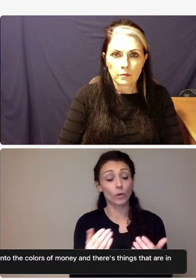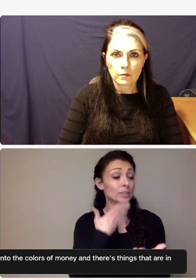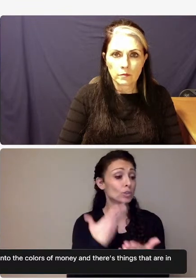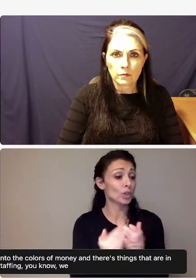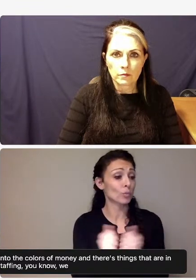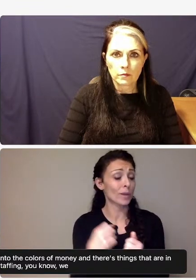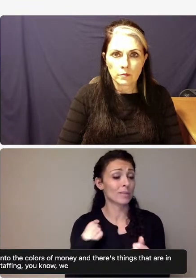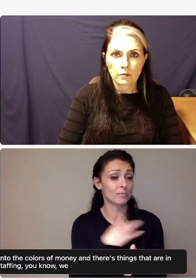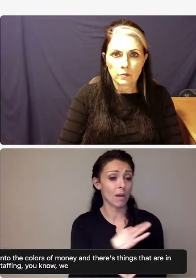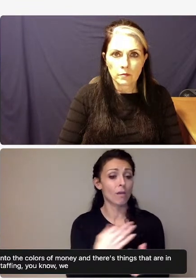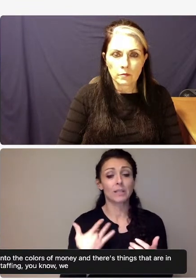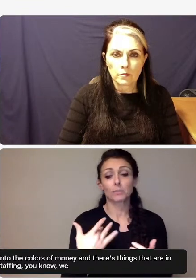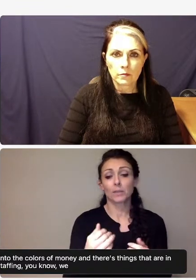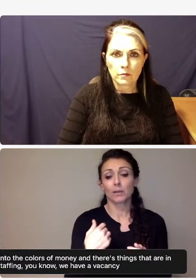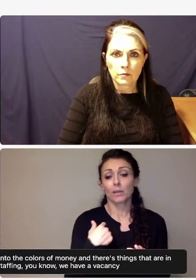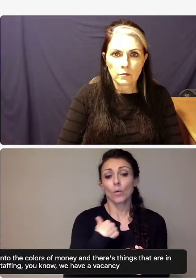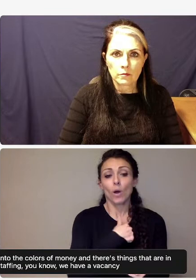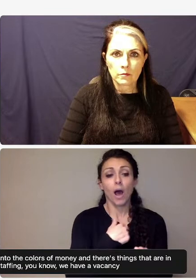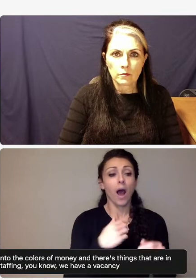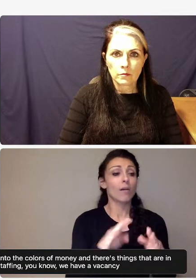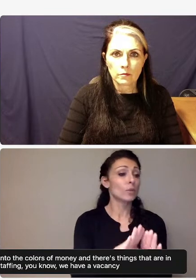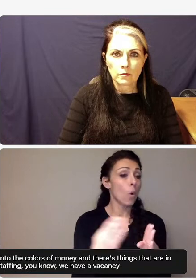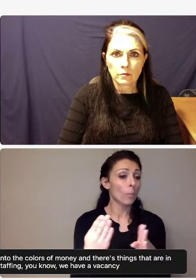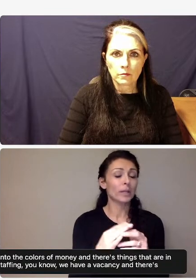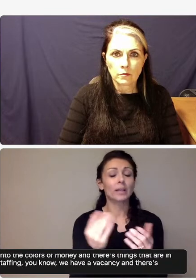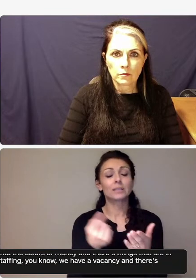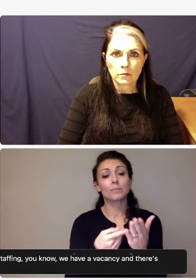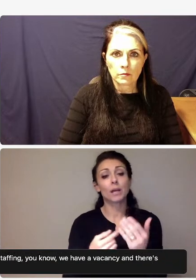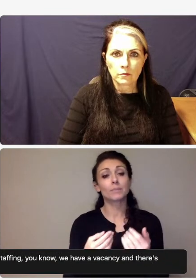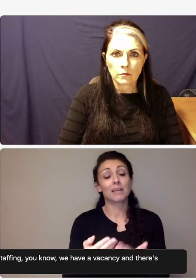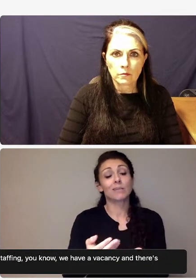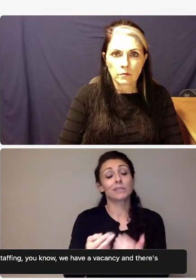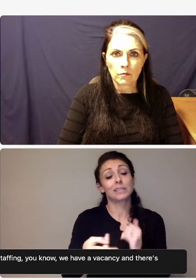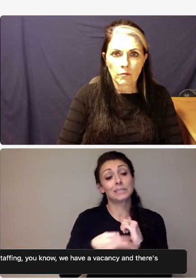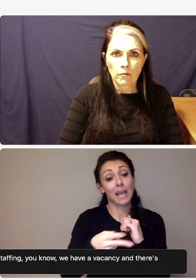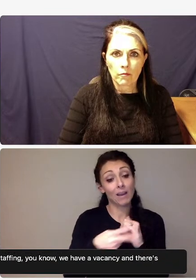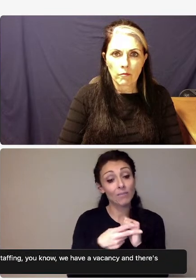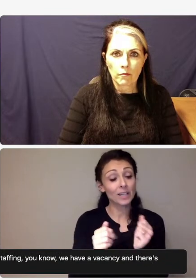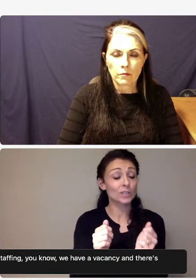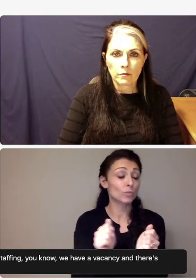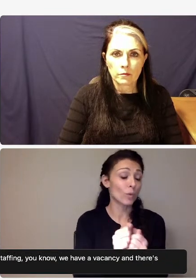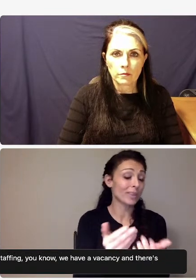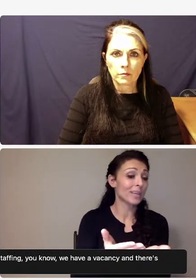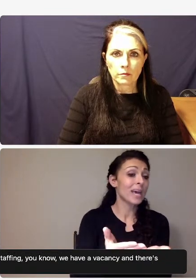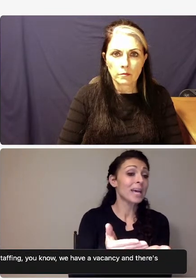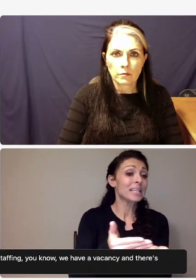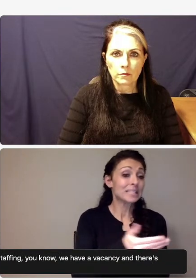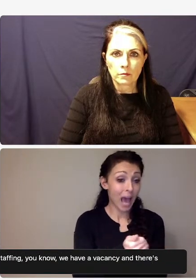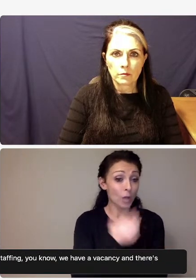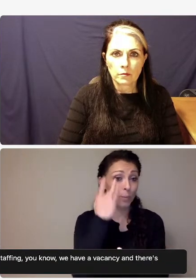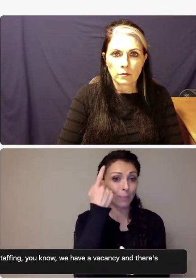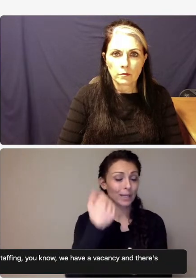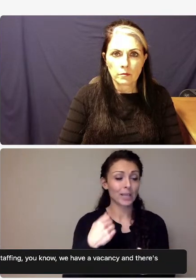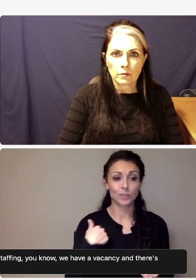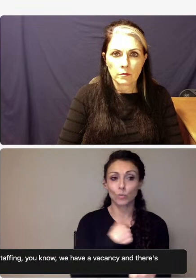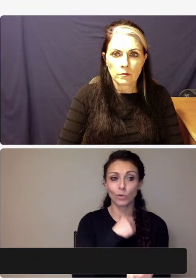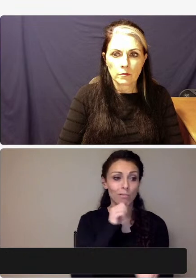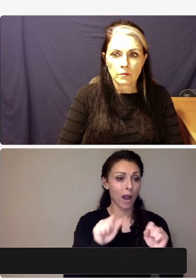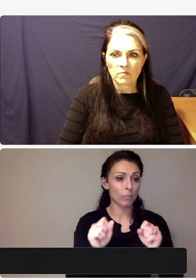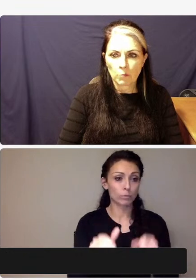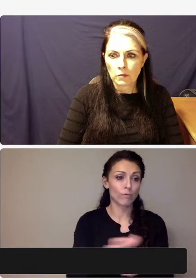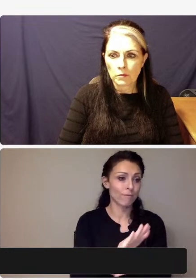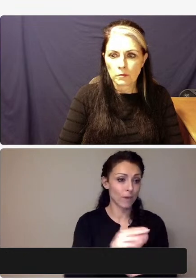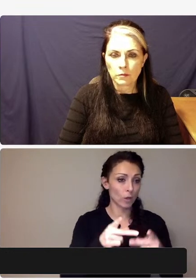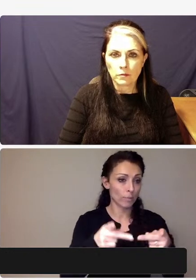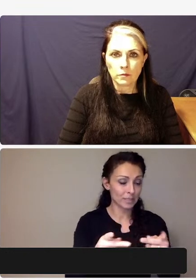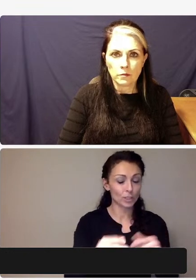vacancy and there's some salary savings from that although we budget to fill every position the reality is we don't we don't do that every year